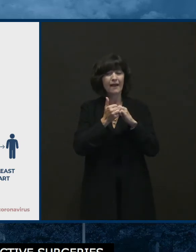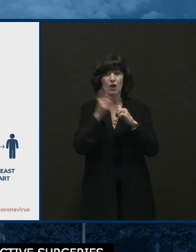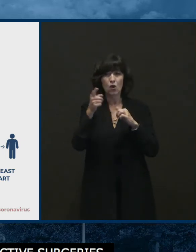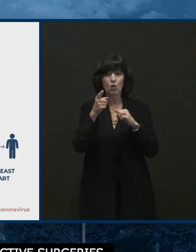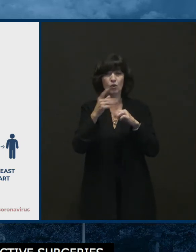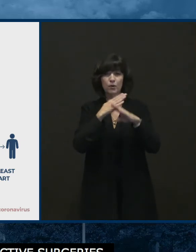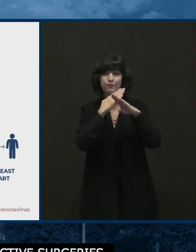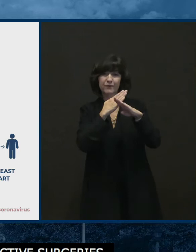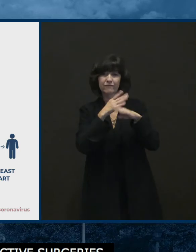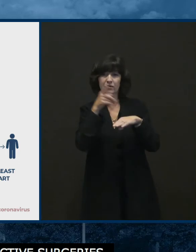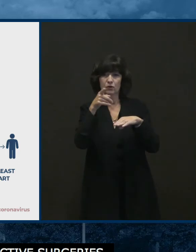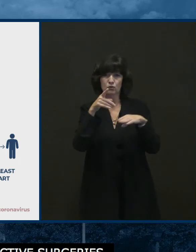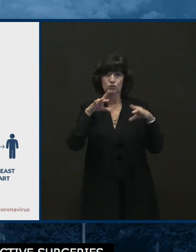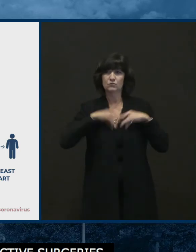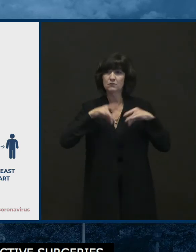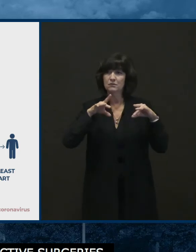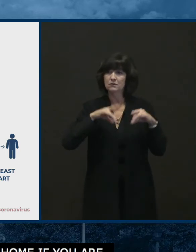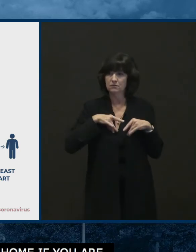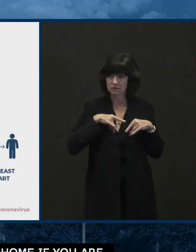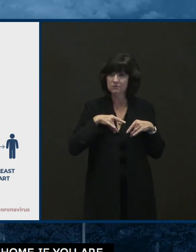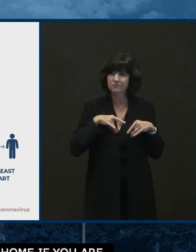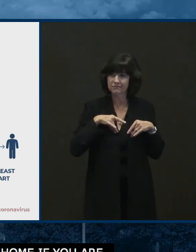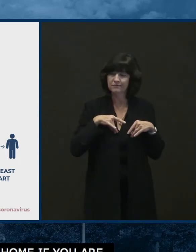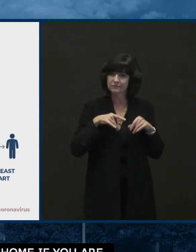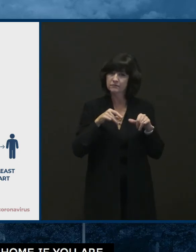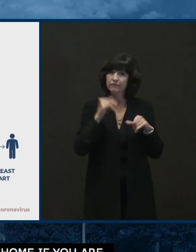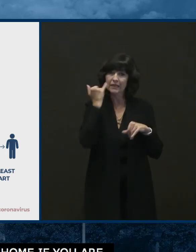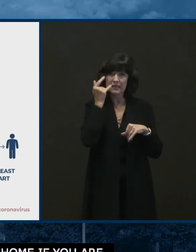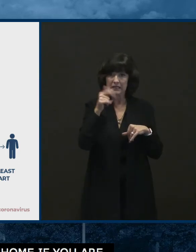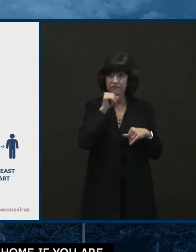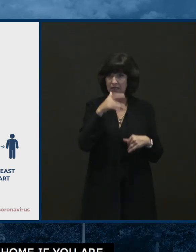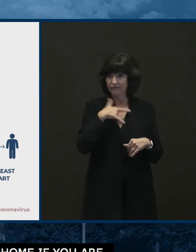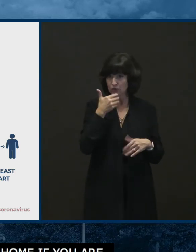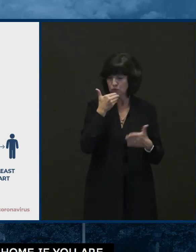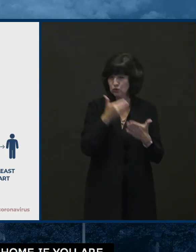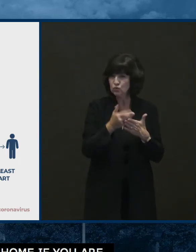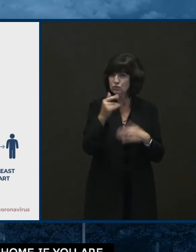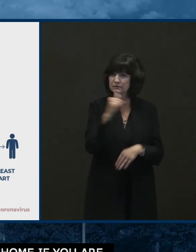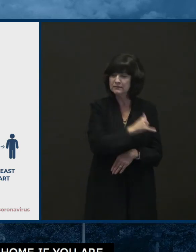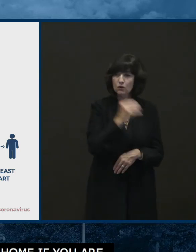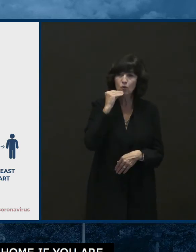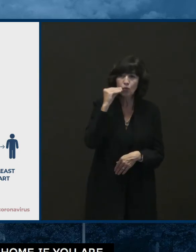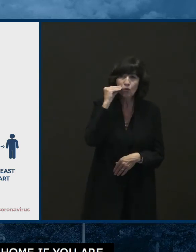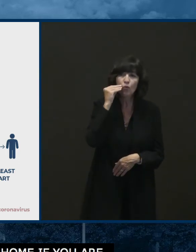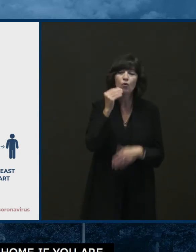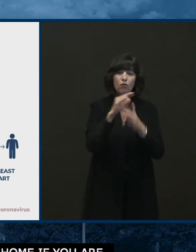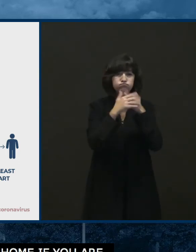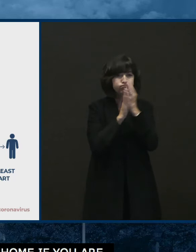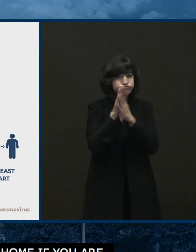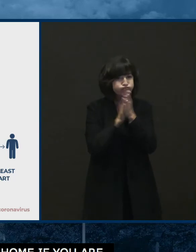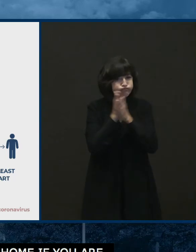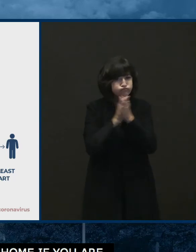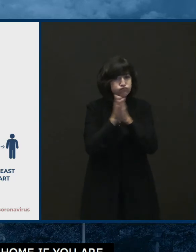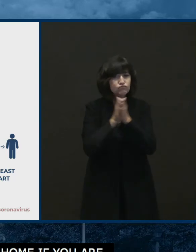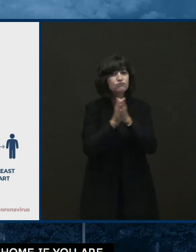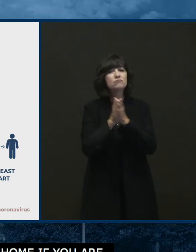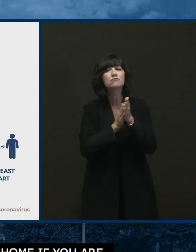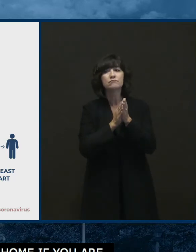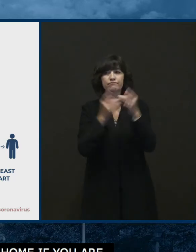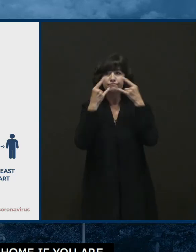wear a face mask at all times if you can, particularly if you're indoors and can't maintain a